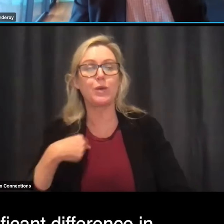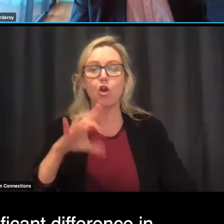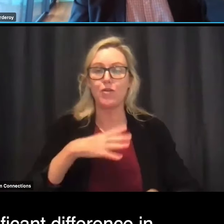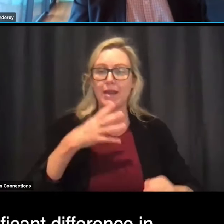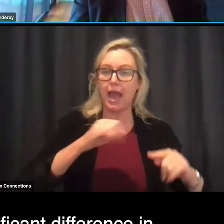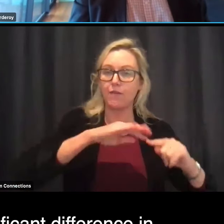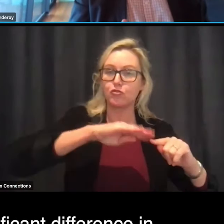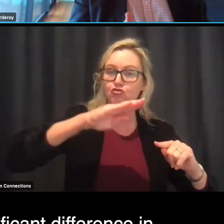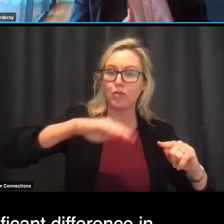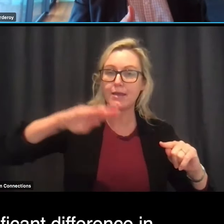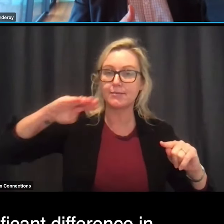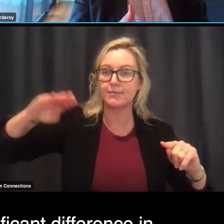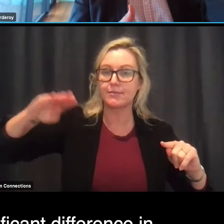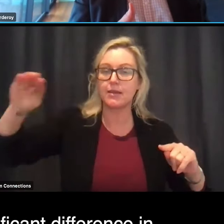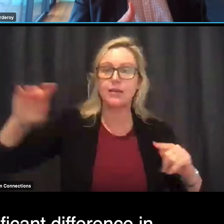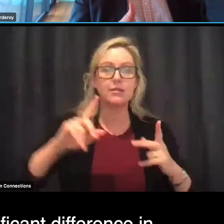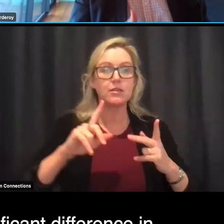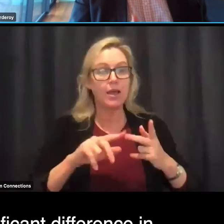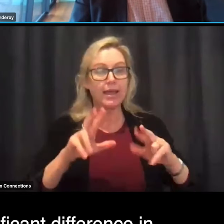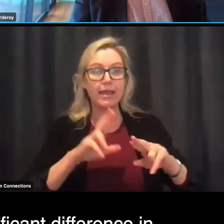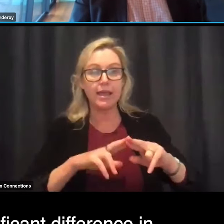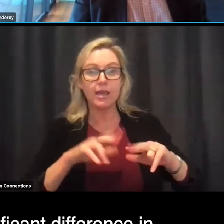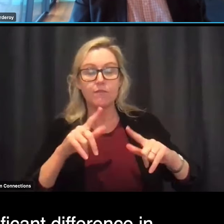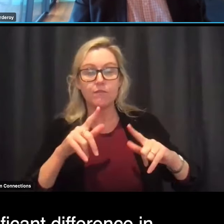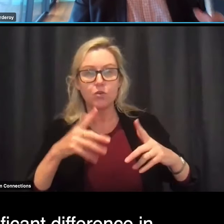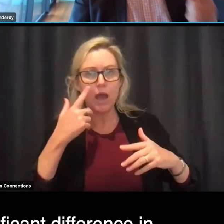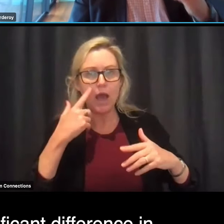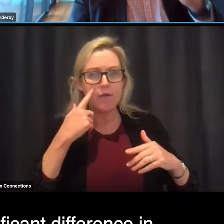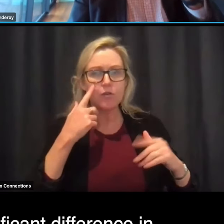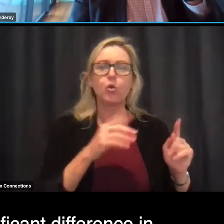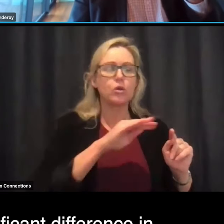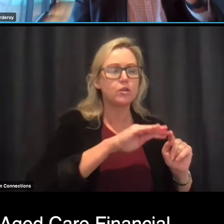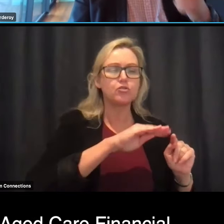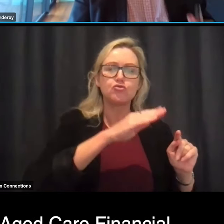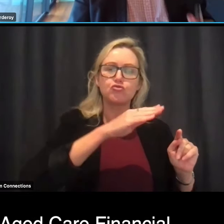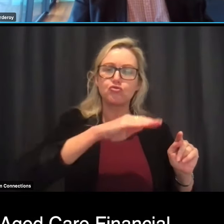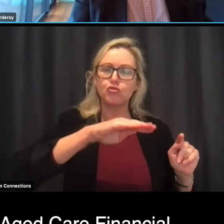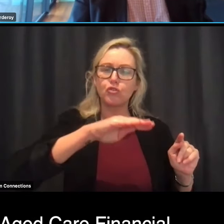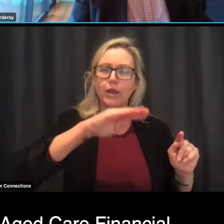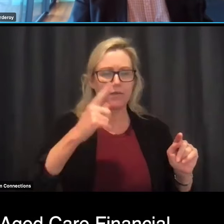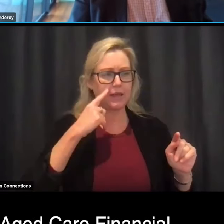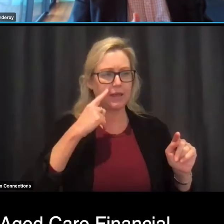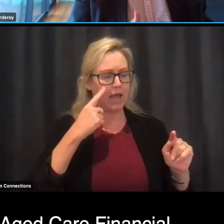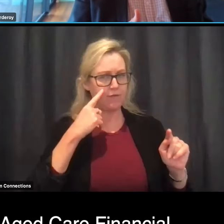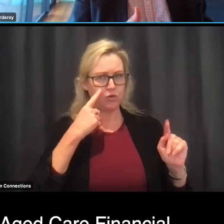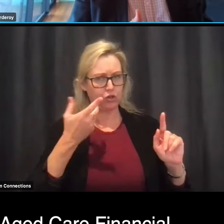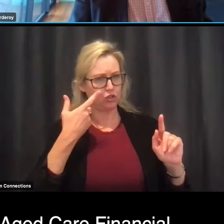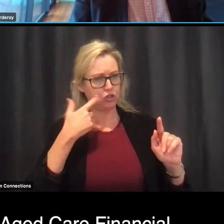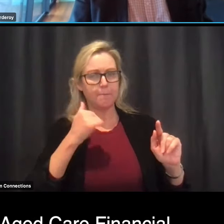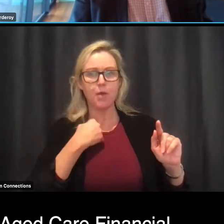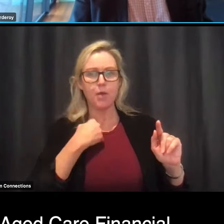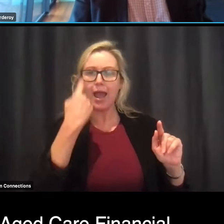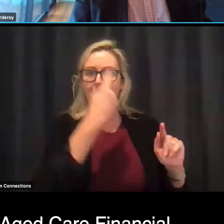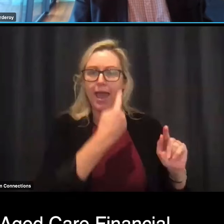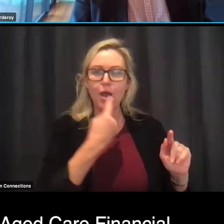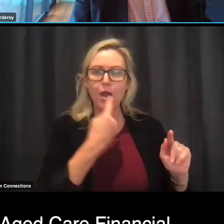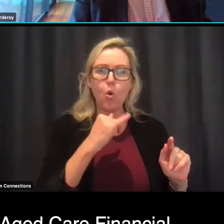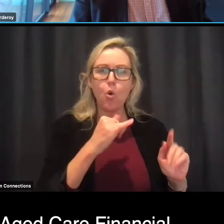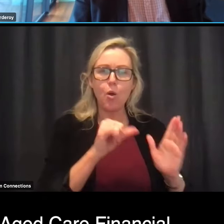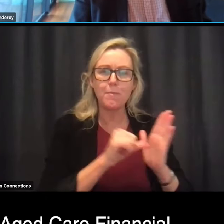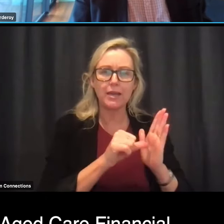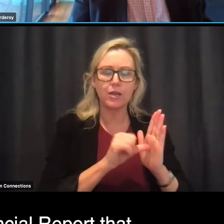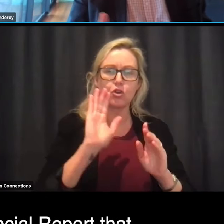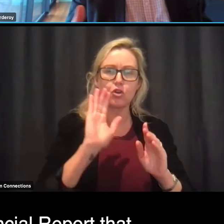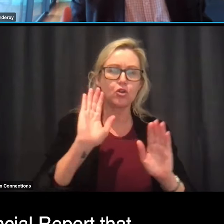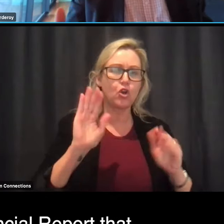So, for example, if you see a significant difference in your hours or minutes from FY21 aged